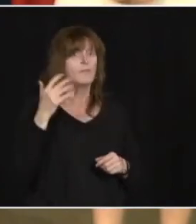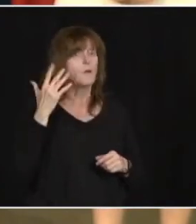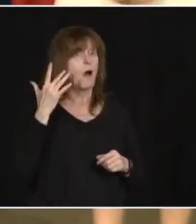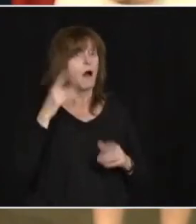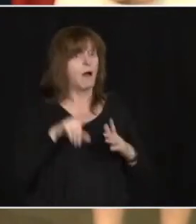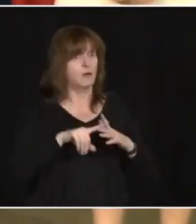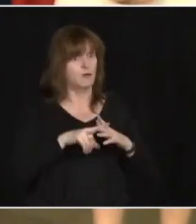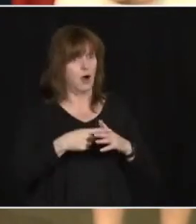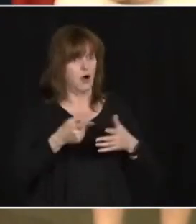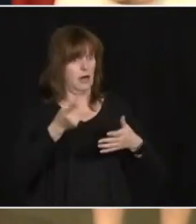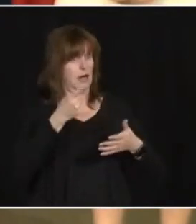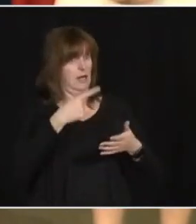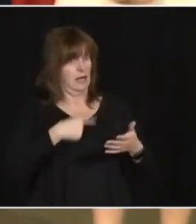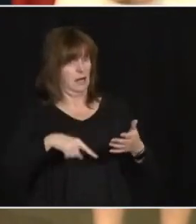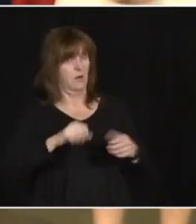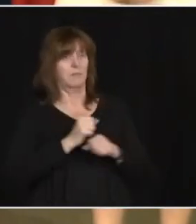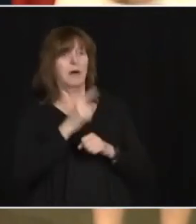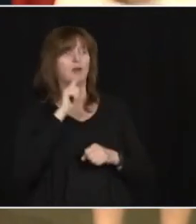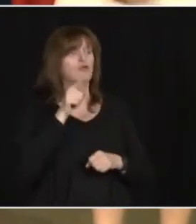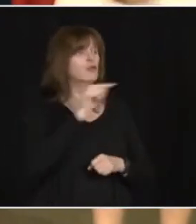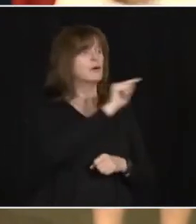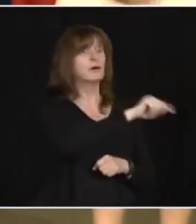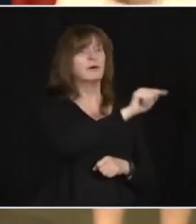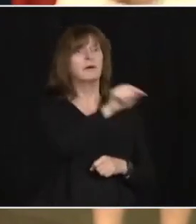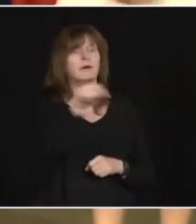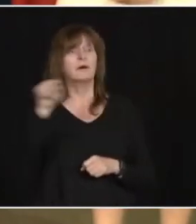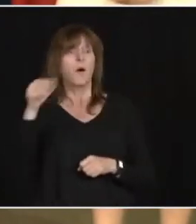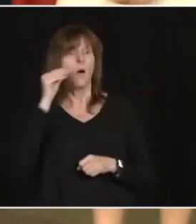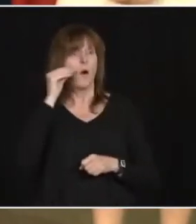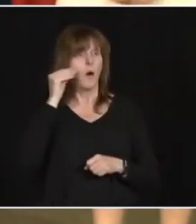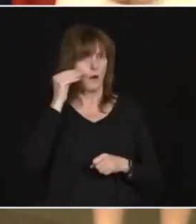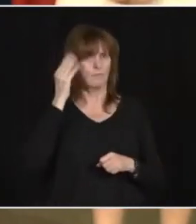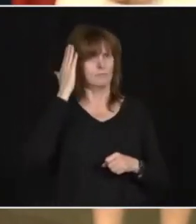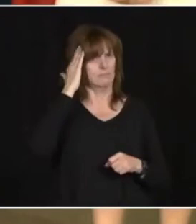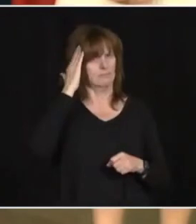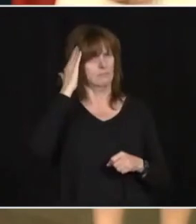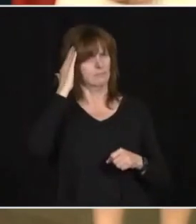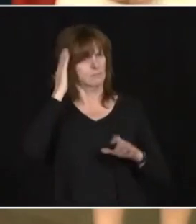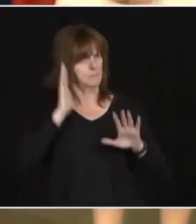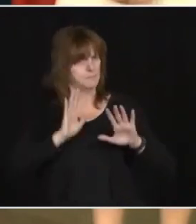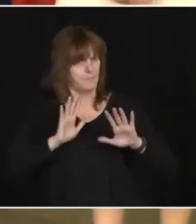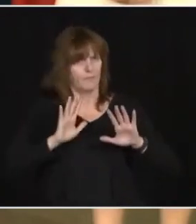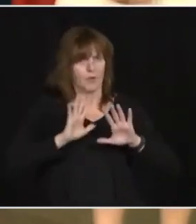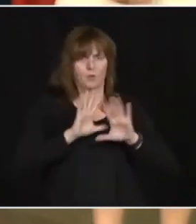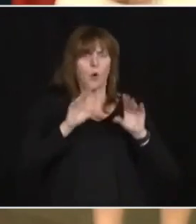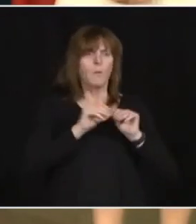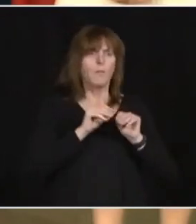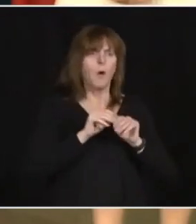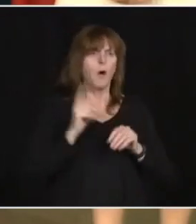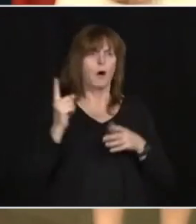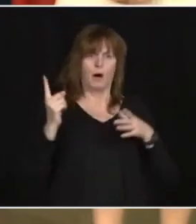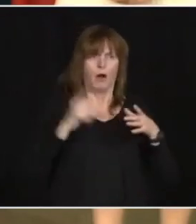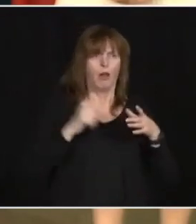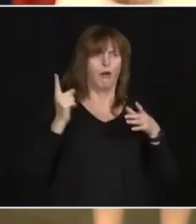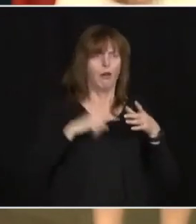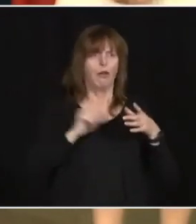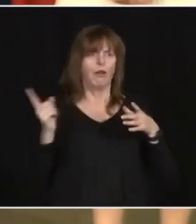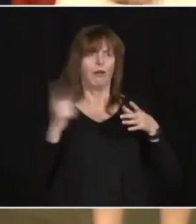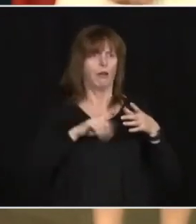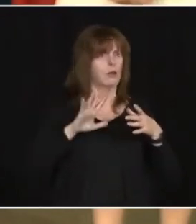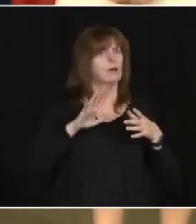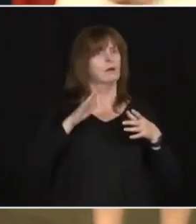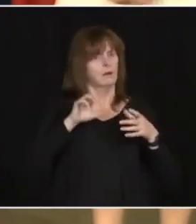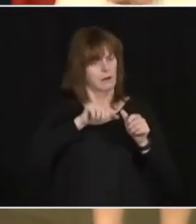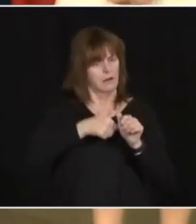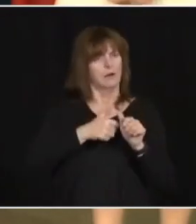adapt so that they were not left without staff. And so that was a very, very important consideration. Let me